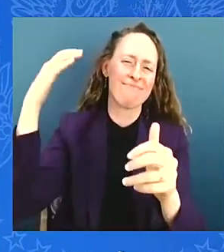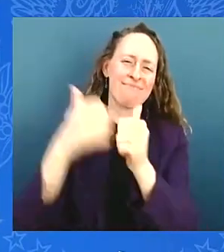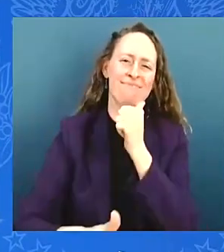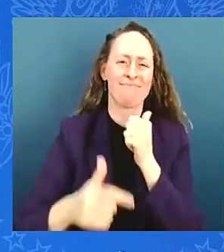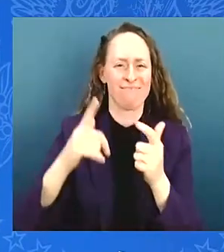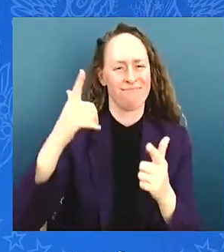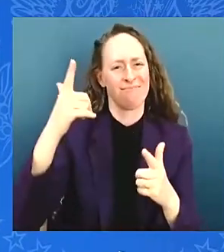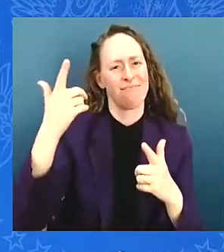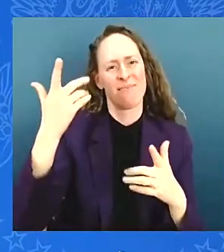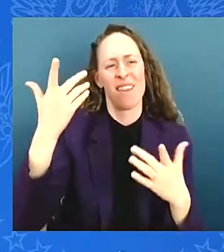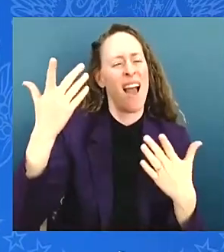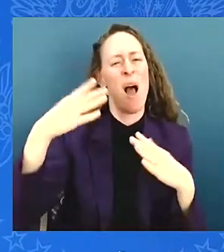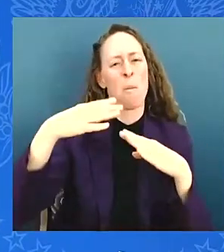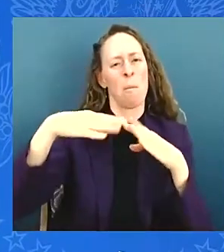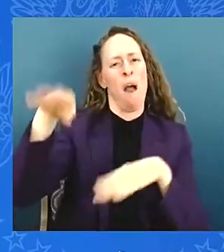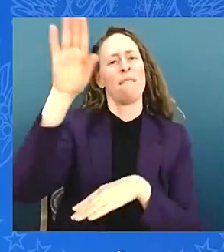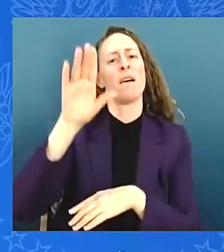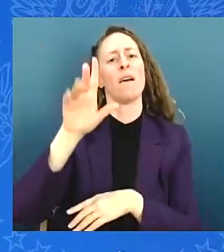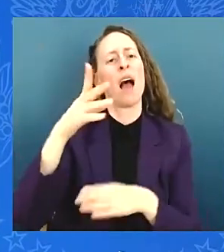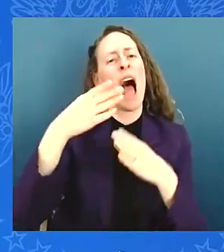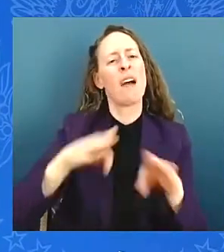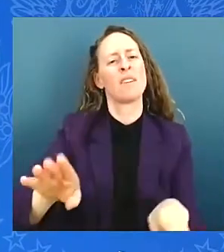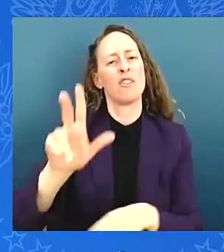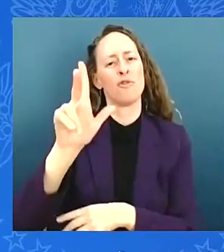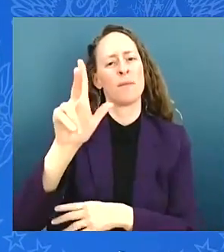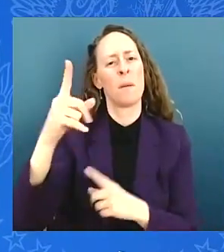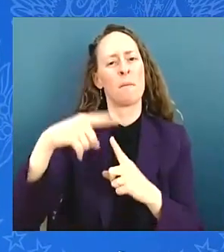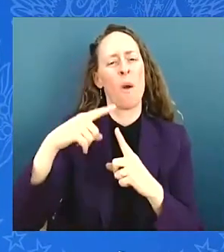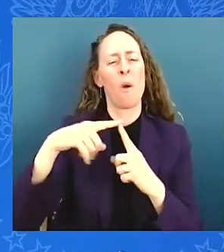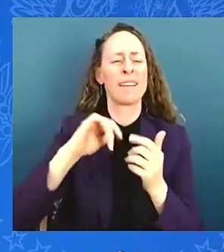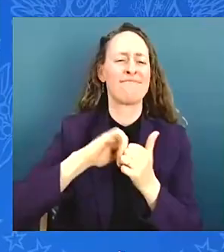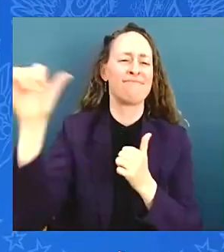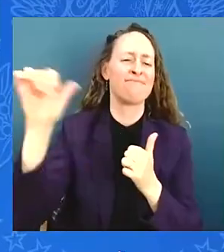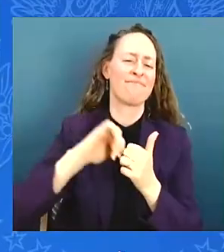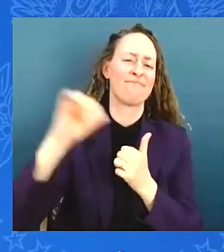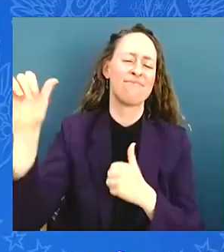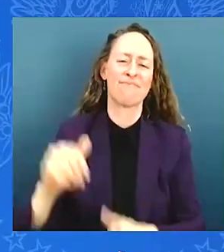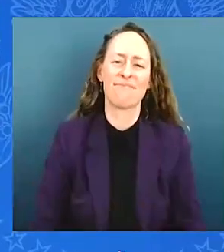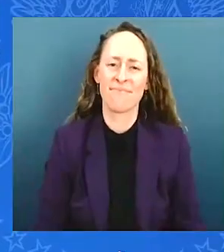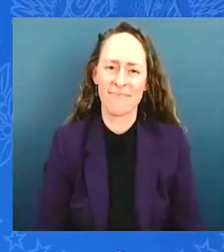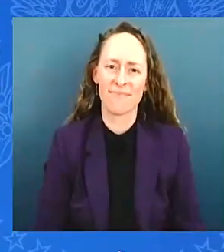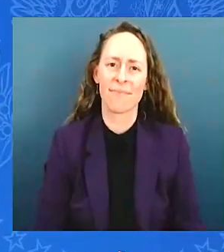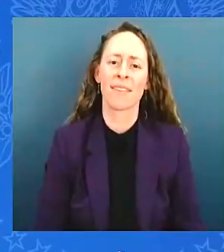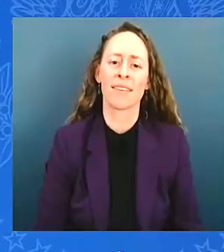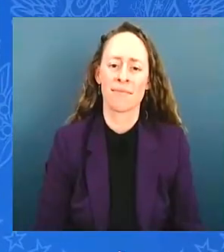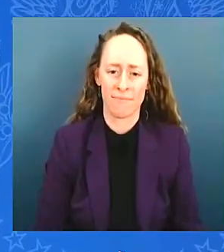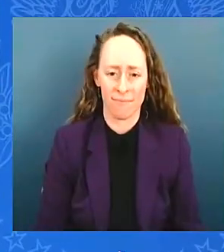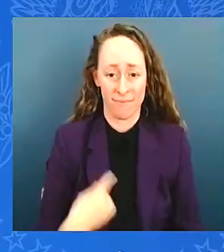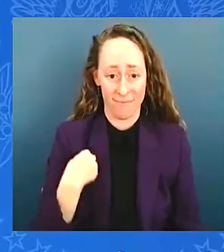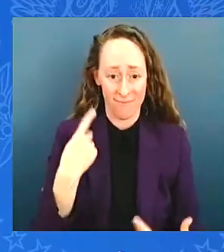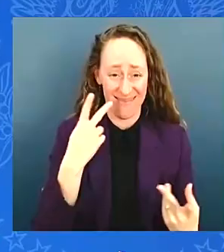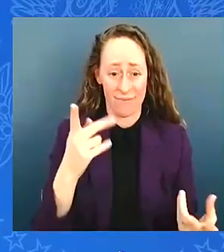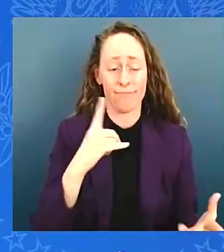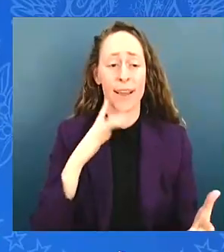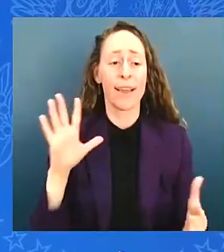But even though you made it look easy, at times, you know, you made a lot of sacrifices. The trust you built in each